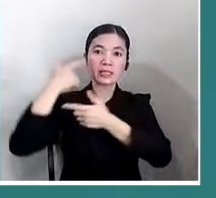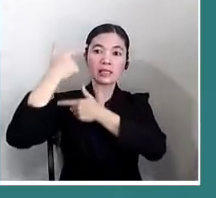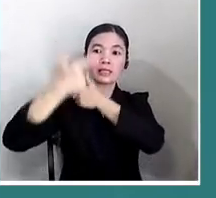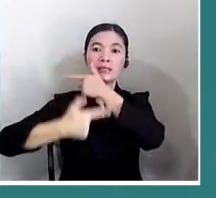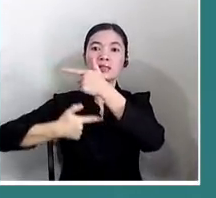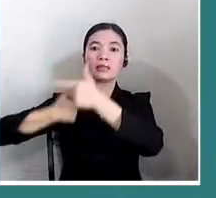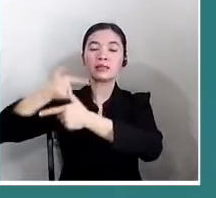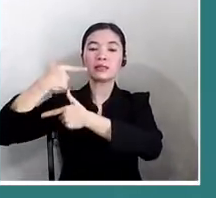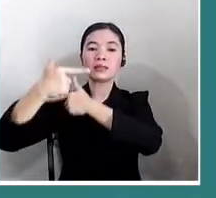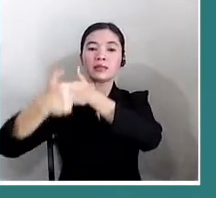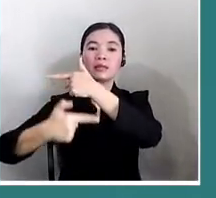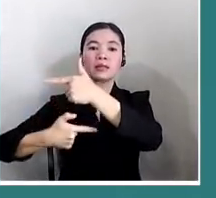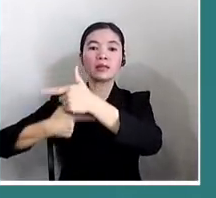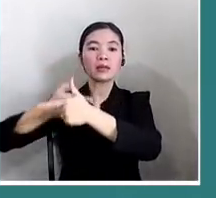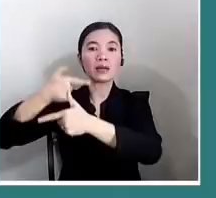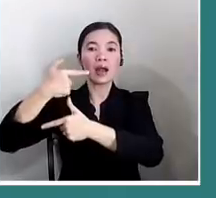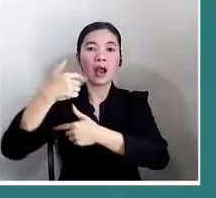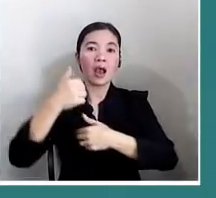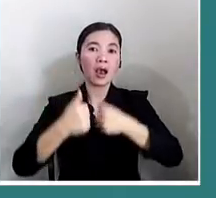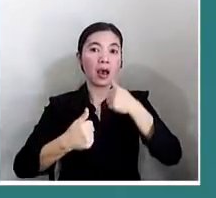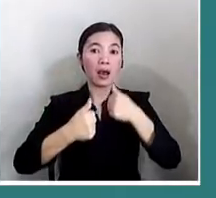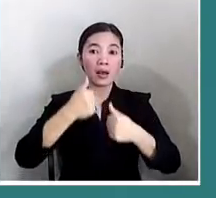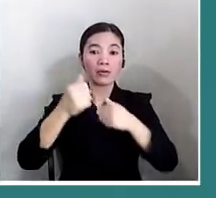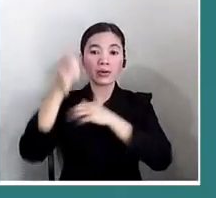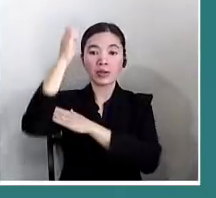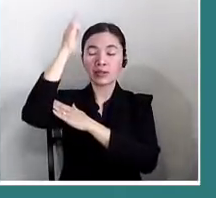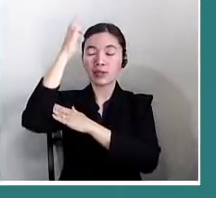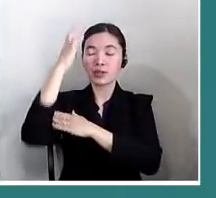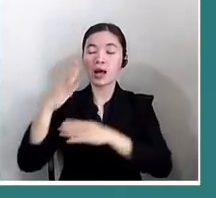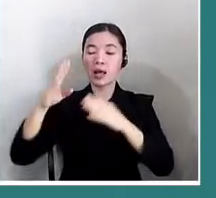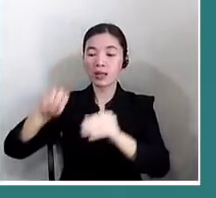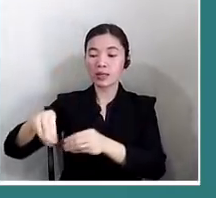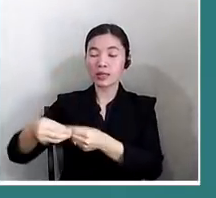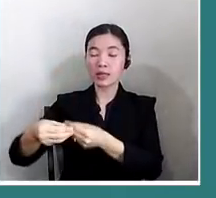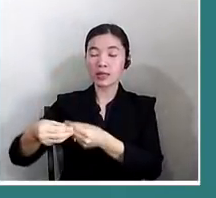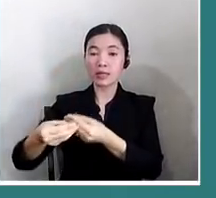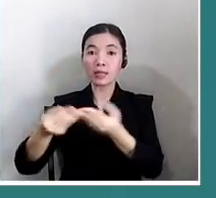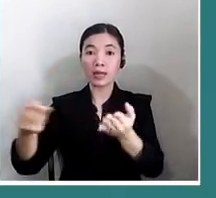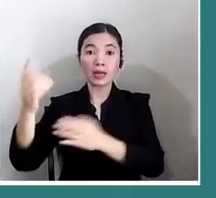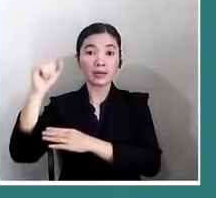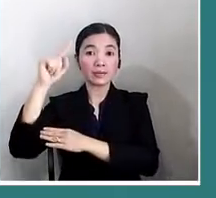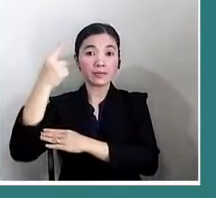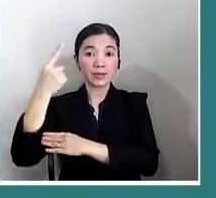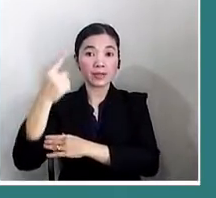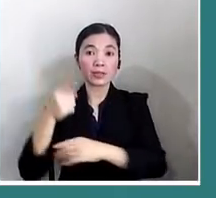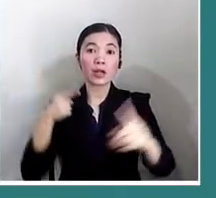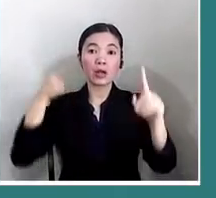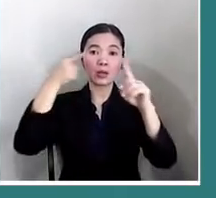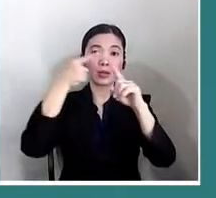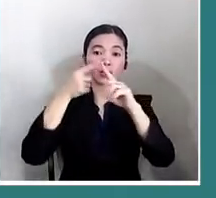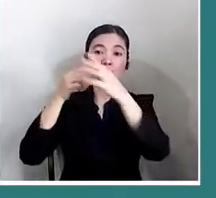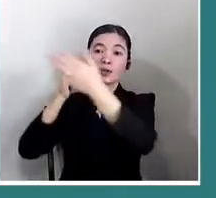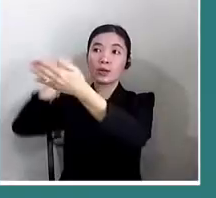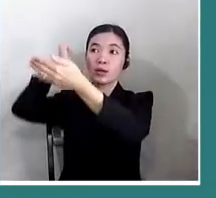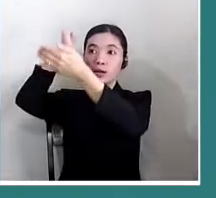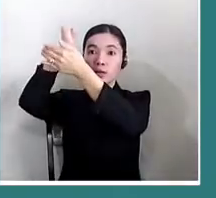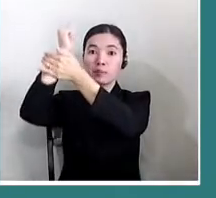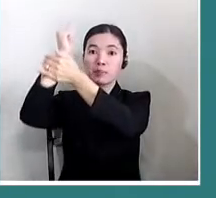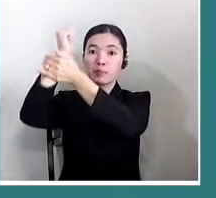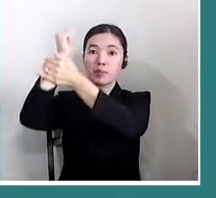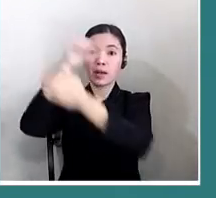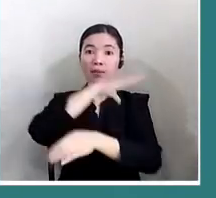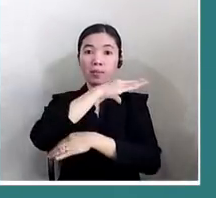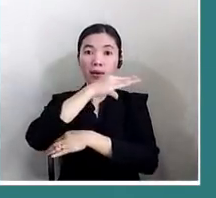generations, which He entered into with Abraham, and by His oath